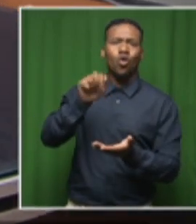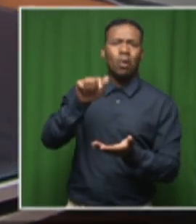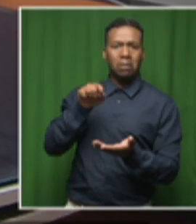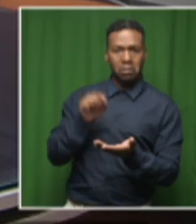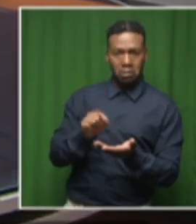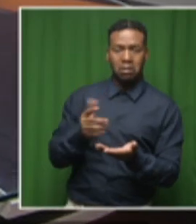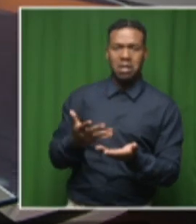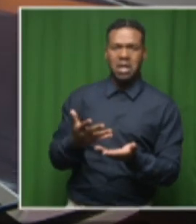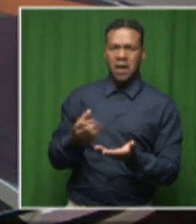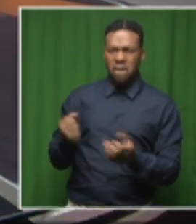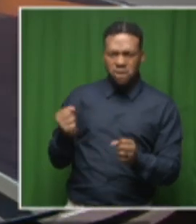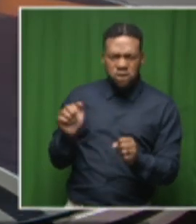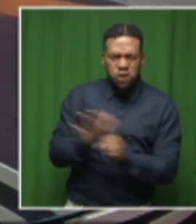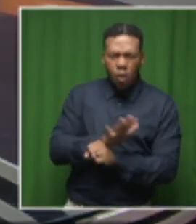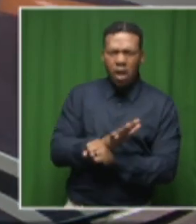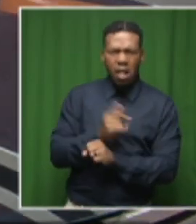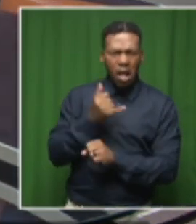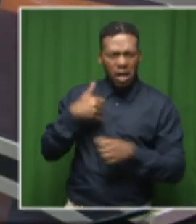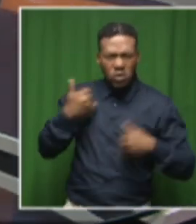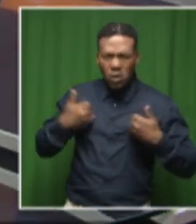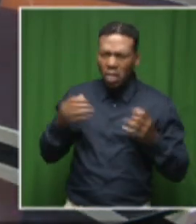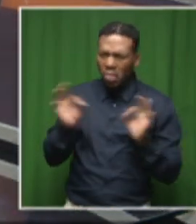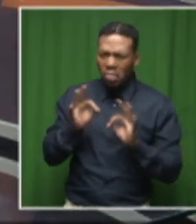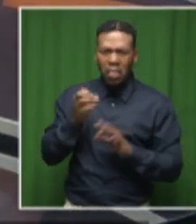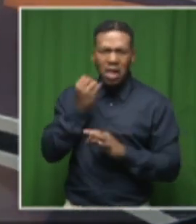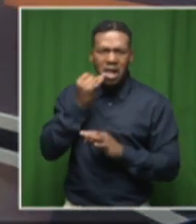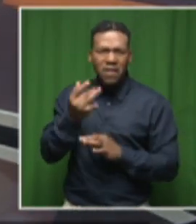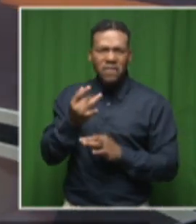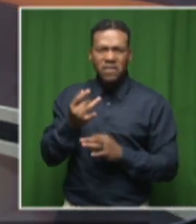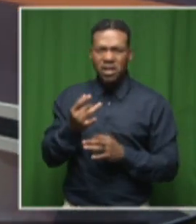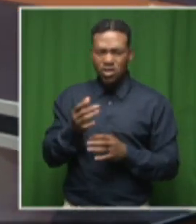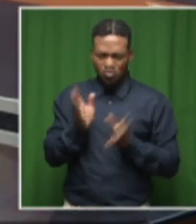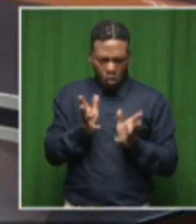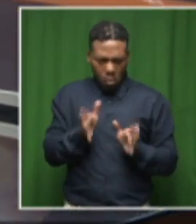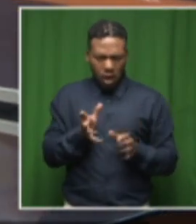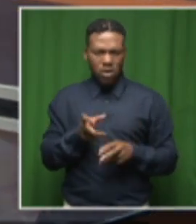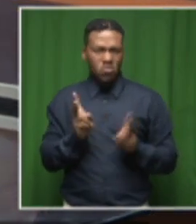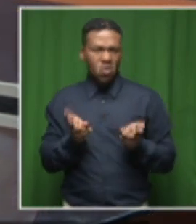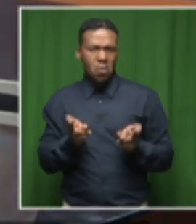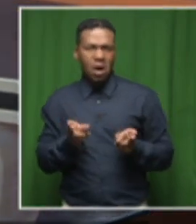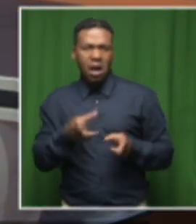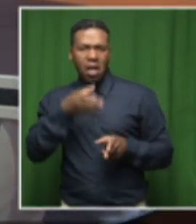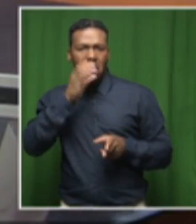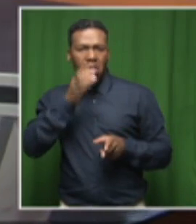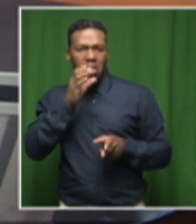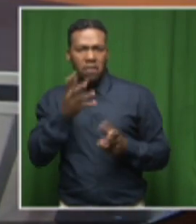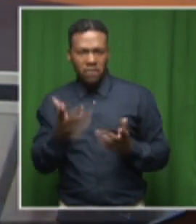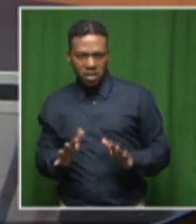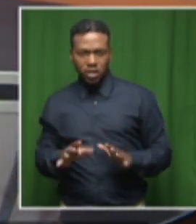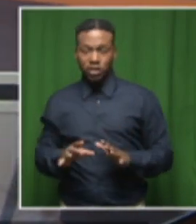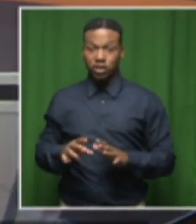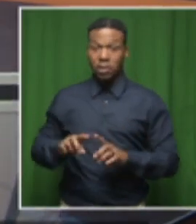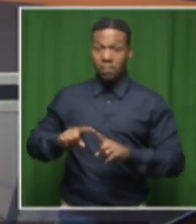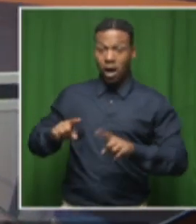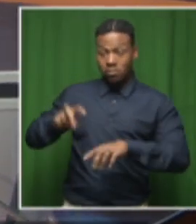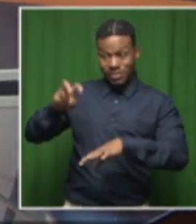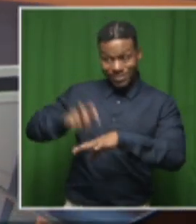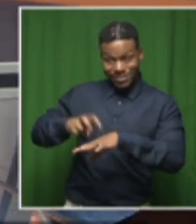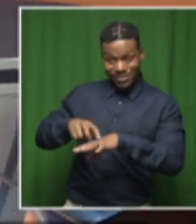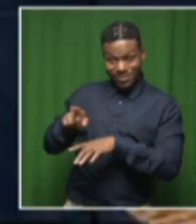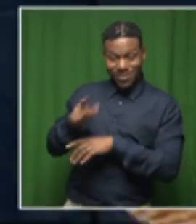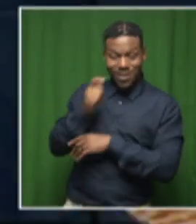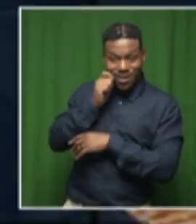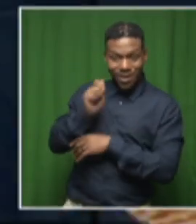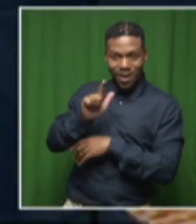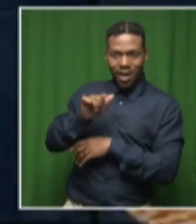experience of Corona when you're just drinking it, as it is. And so which is really important for us as a brand, that you really have our